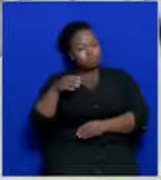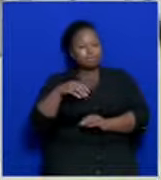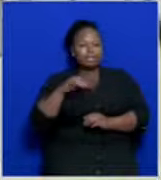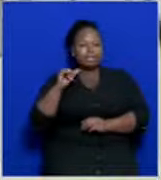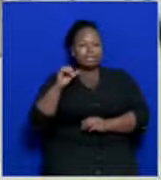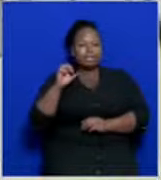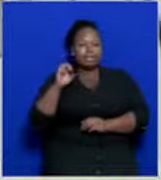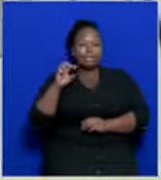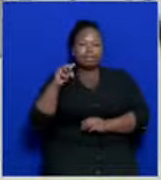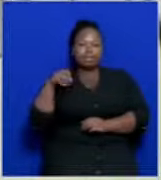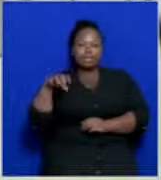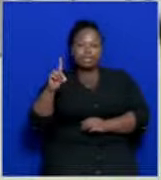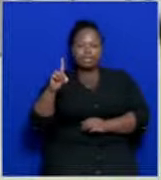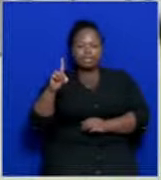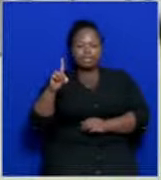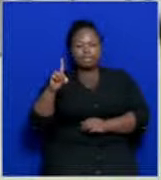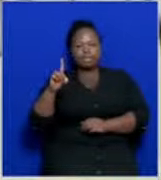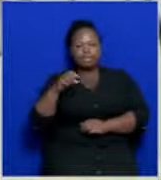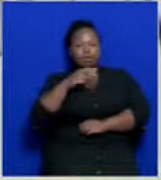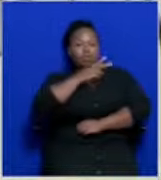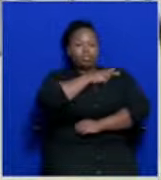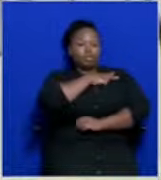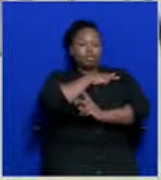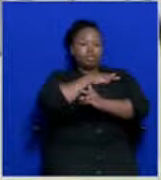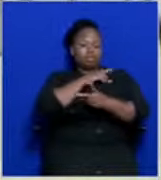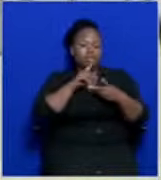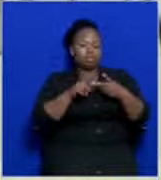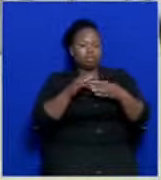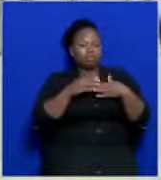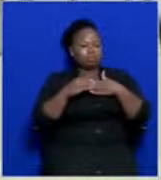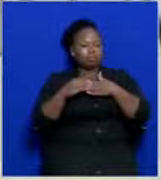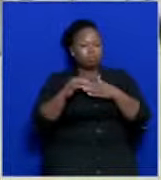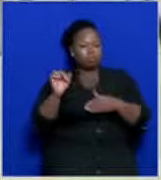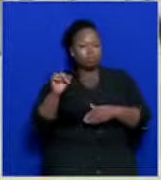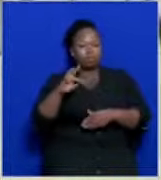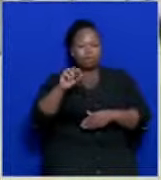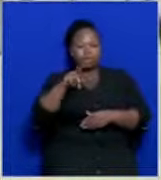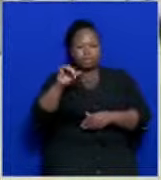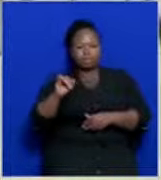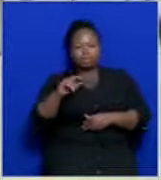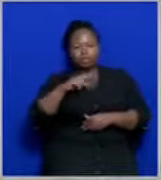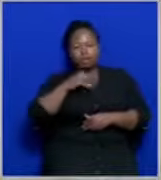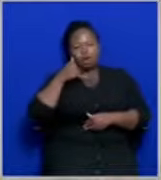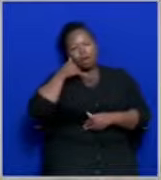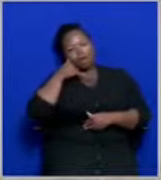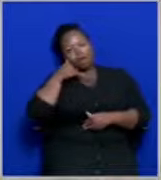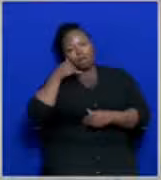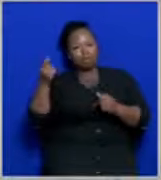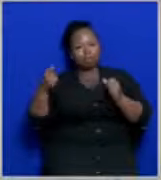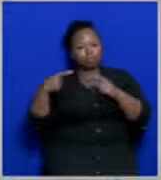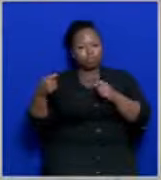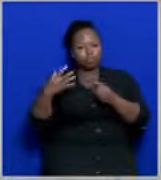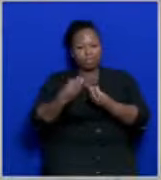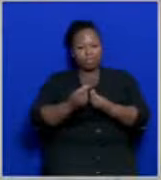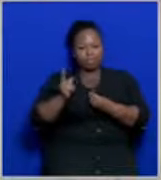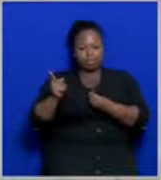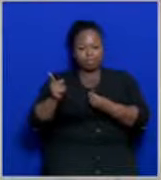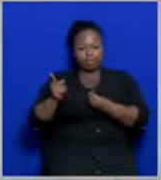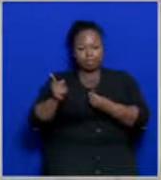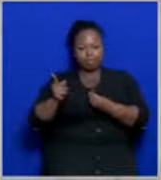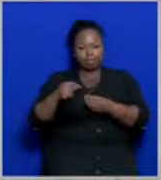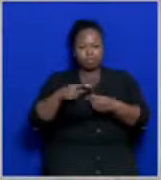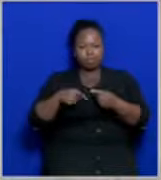headed by Brigadier Mkhwanazi, following the telephonic conversation you had with him about concerns